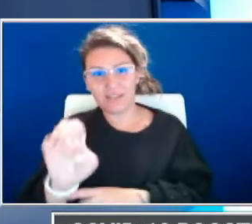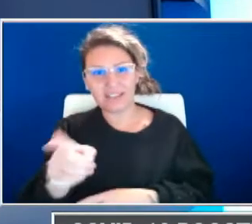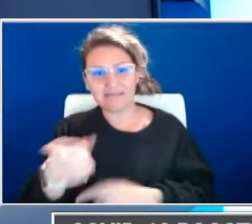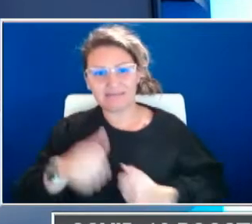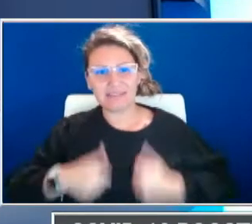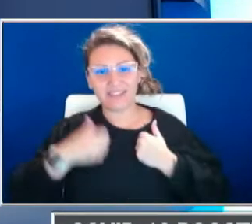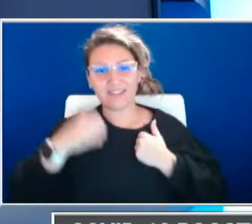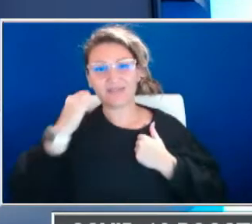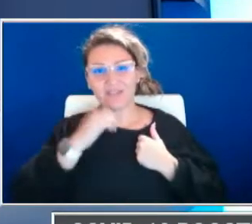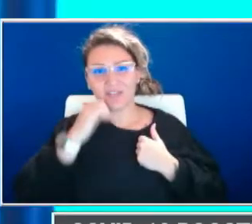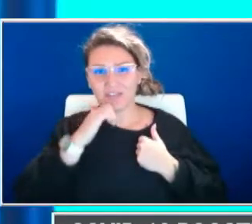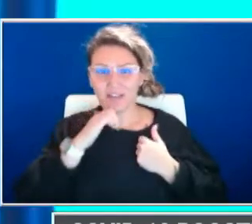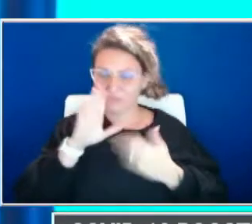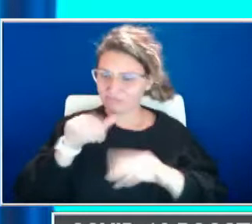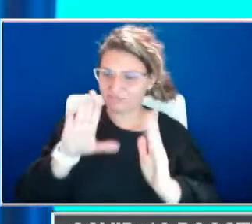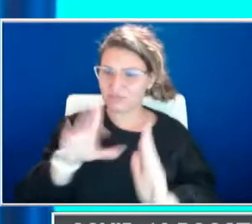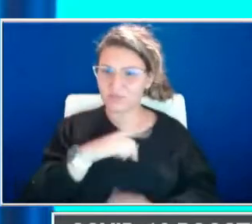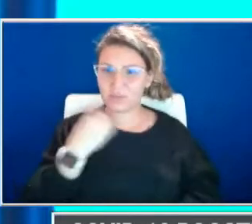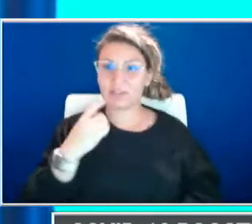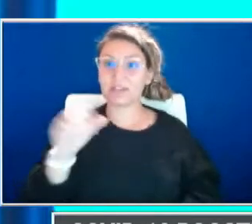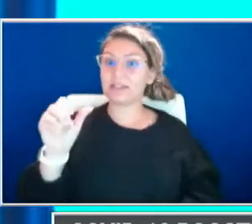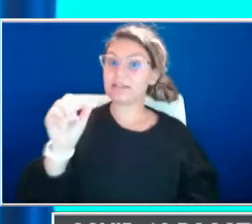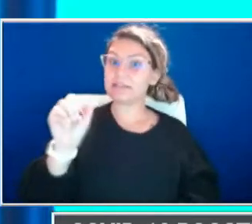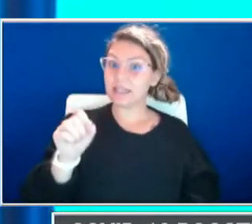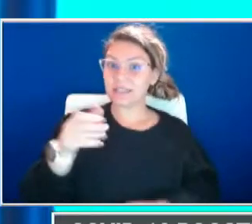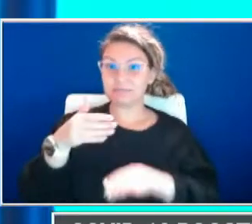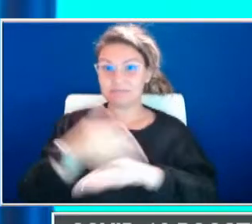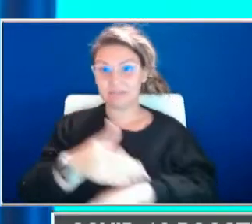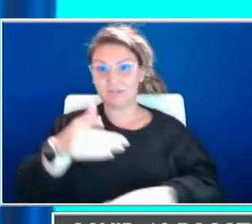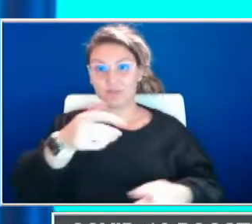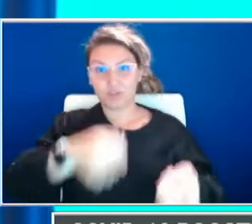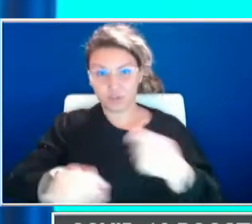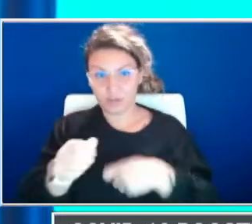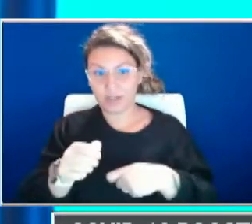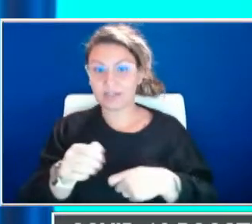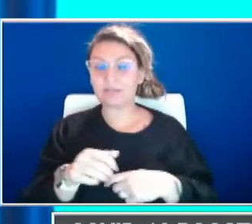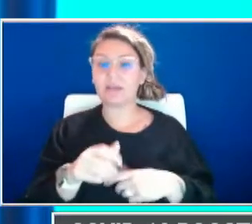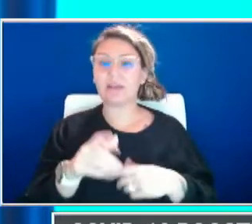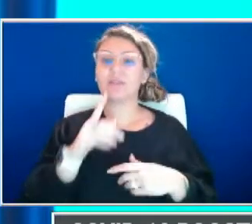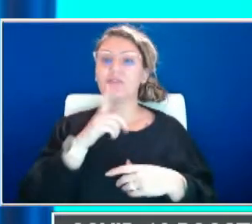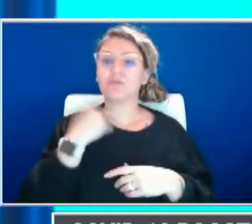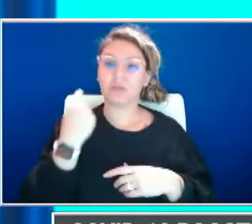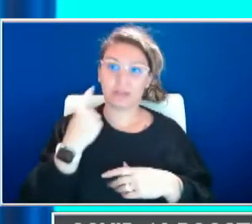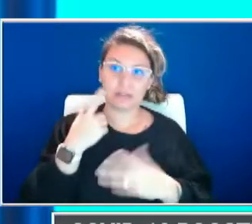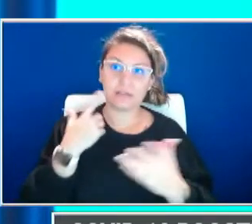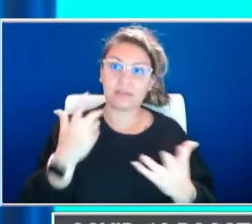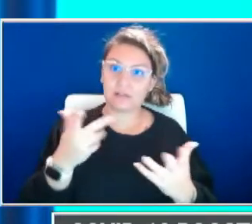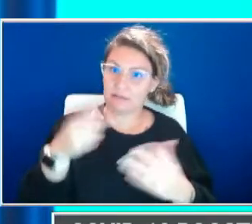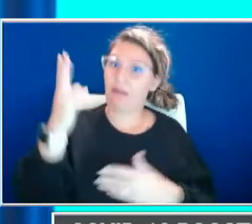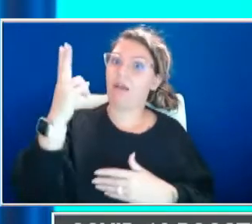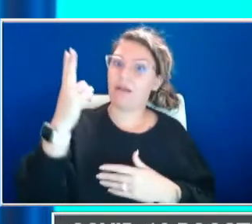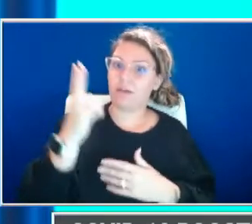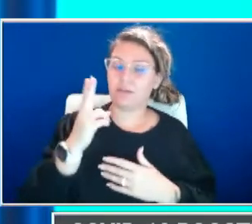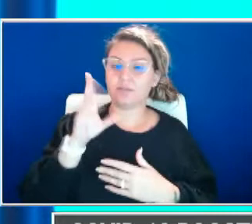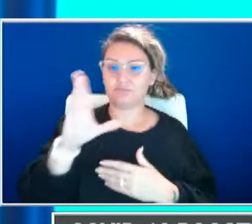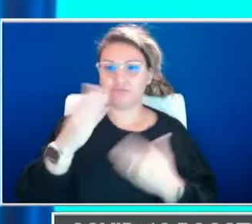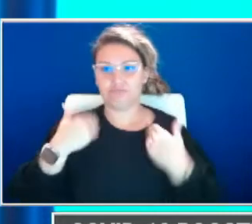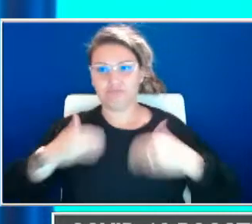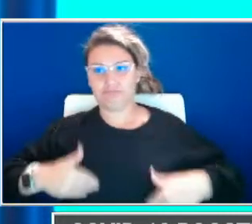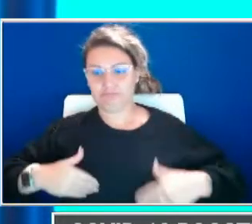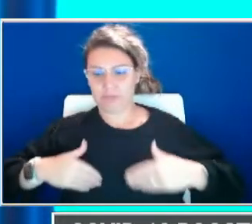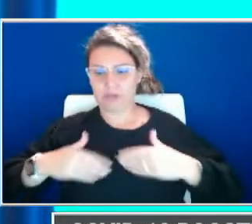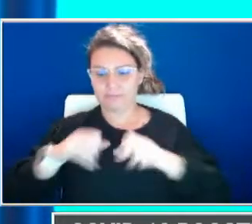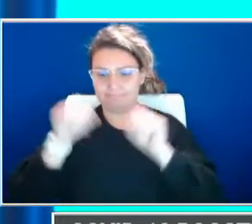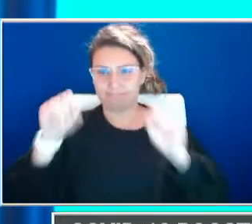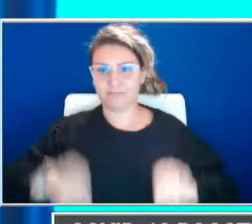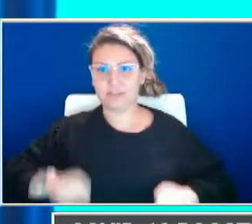risk. Yeah, yes. And after a transplant, the risk is higher. Your immune system is down for a